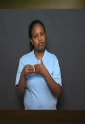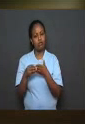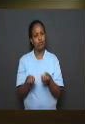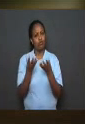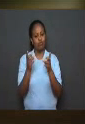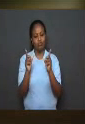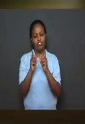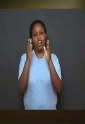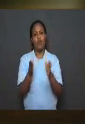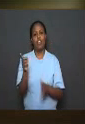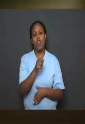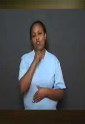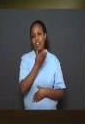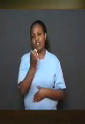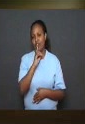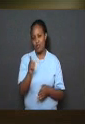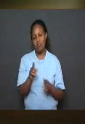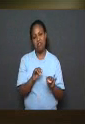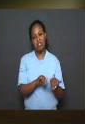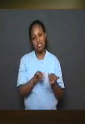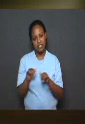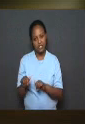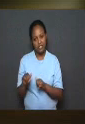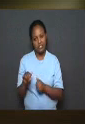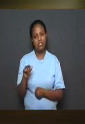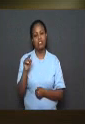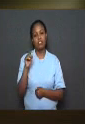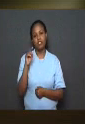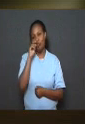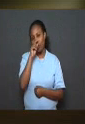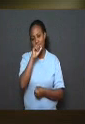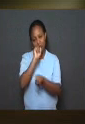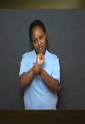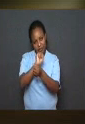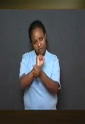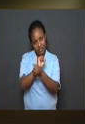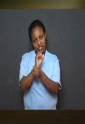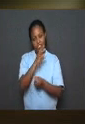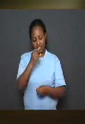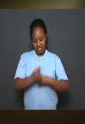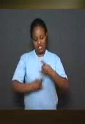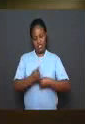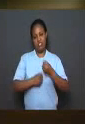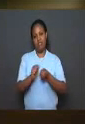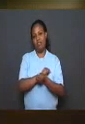unjust acts, such as false imprisonment and genocide.